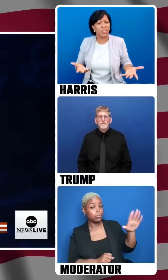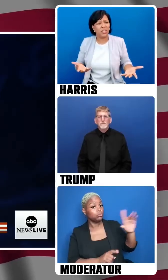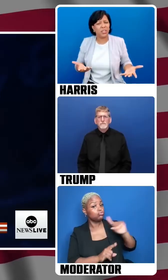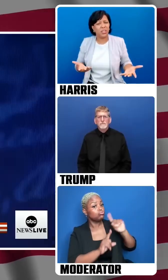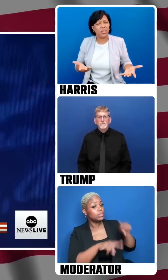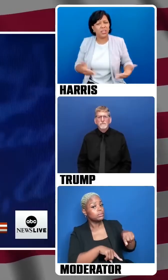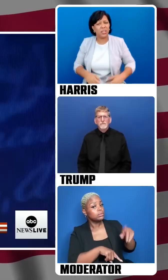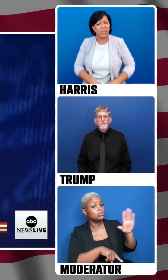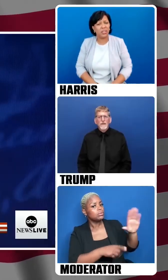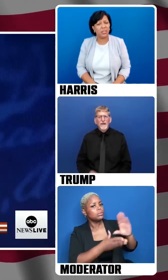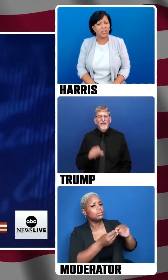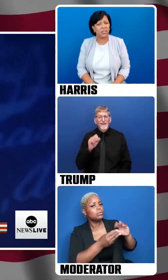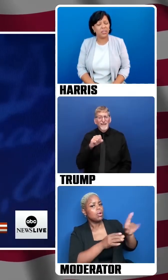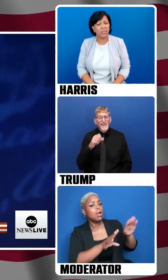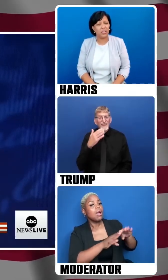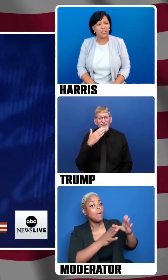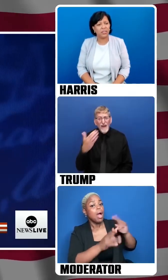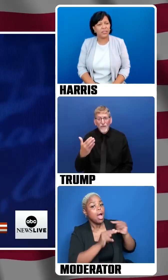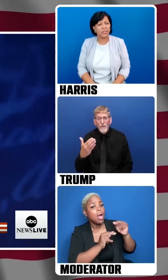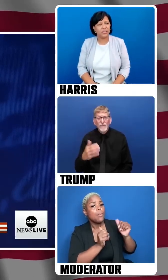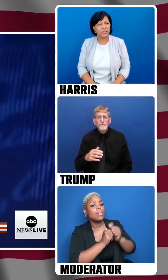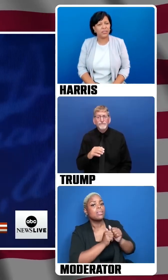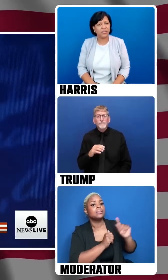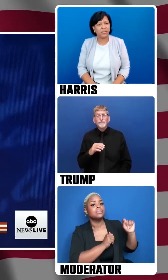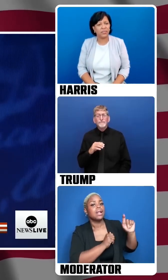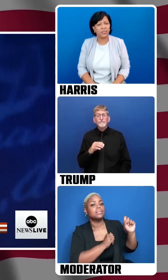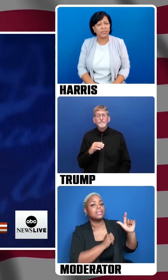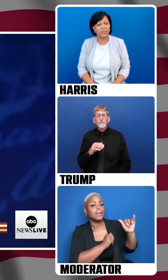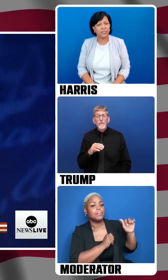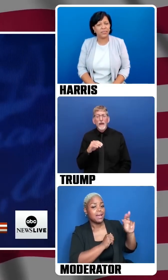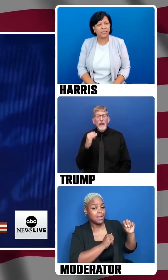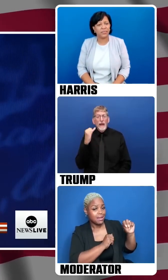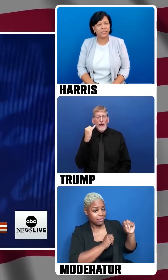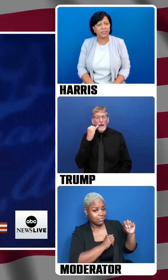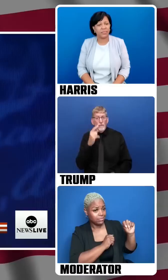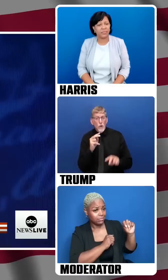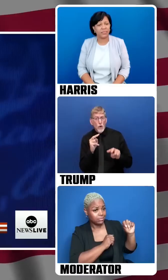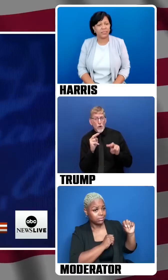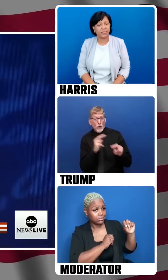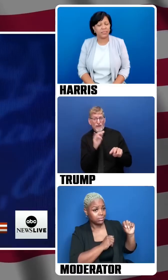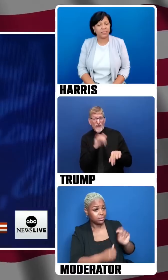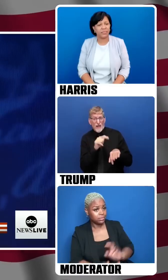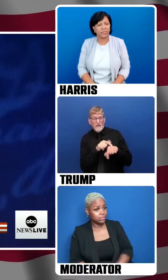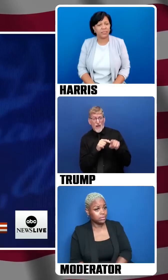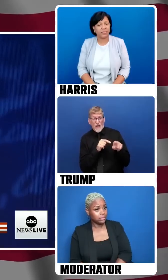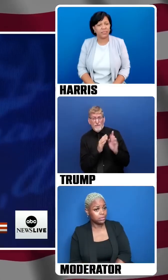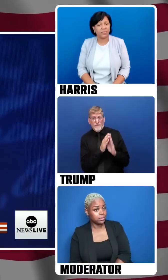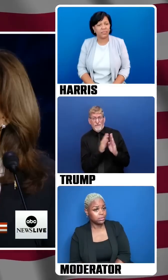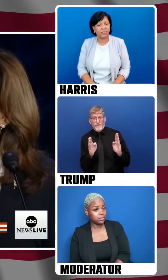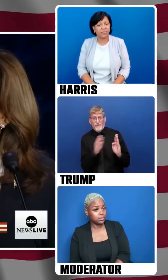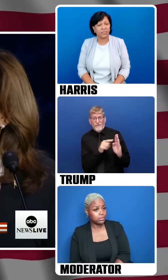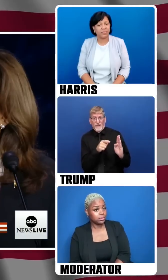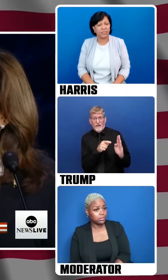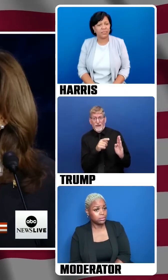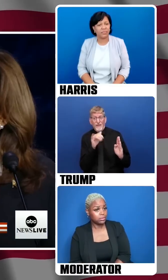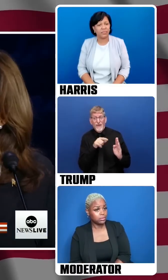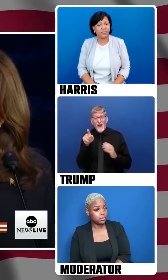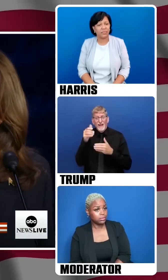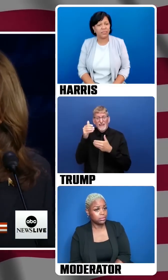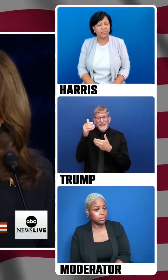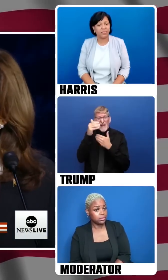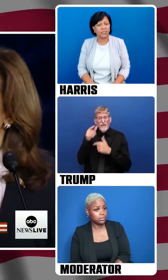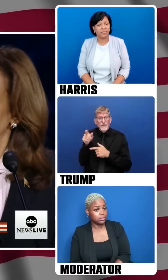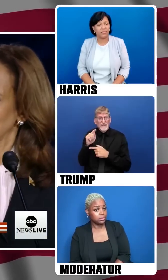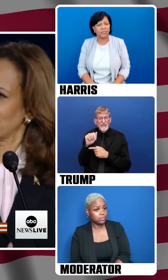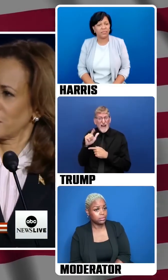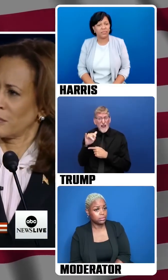the Taliban. So if you take a look at that period of time, the Taliban was killing our soldiers,